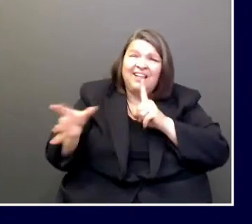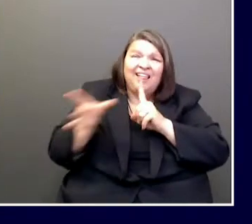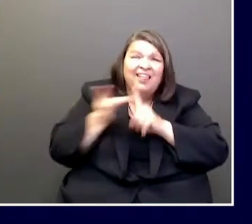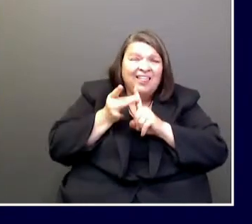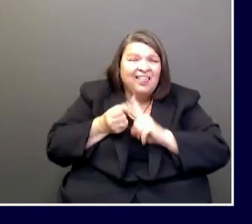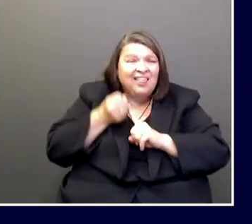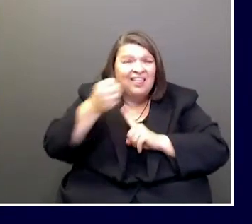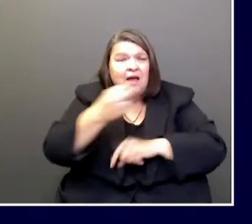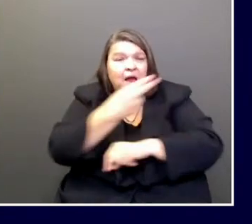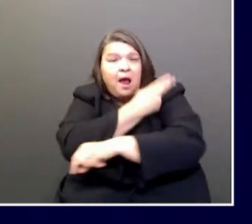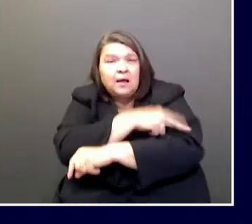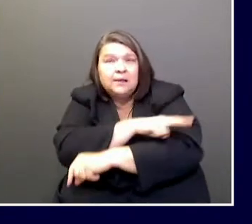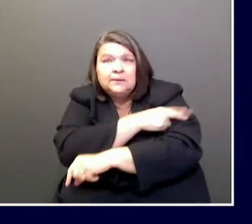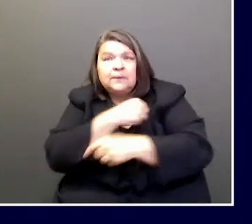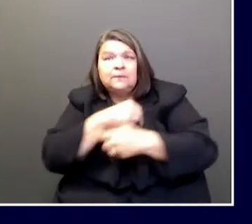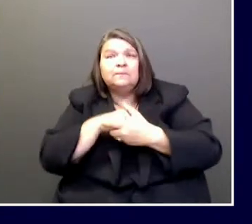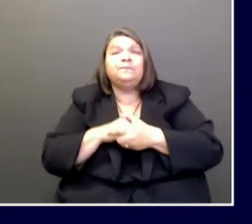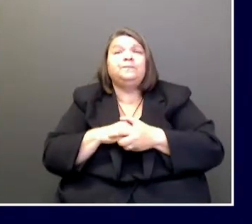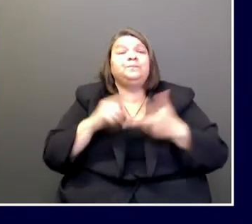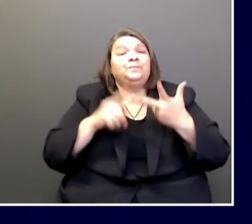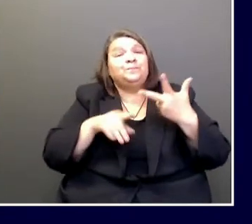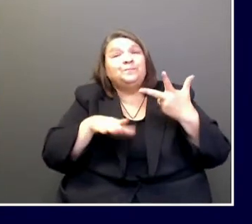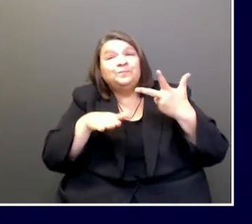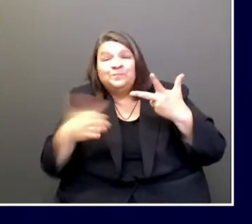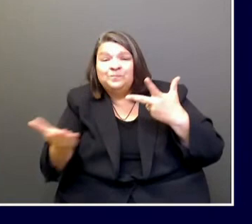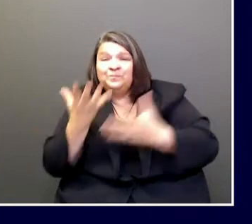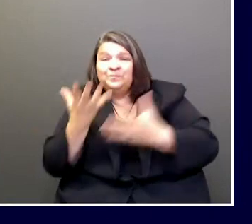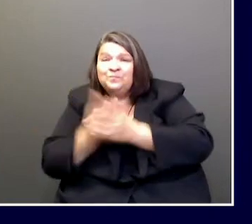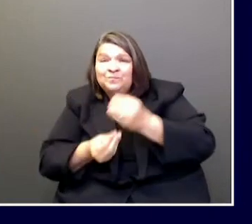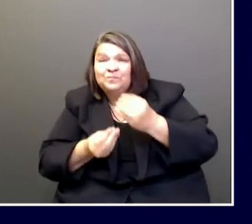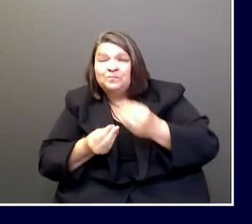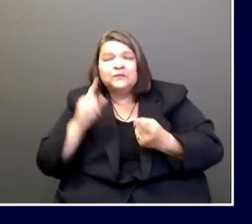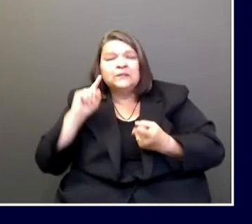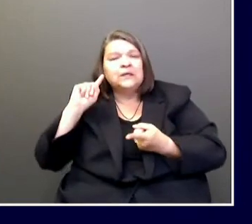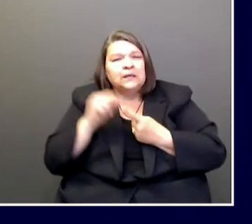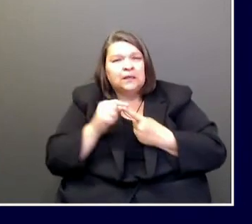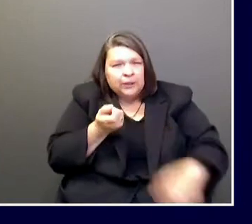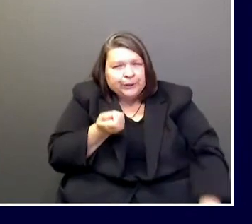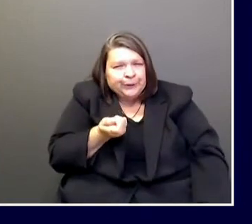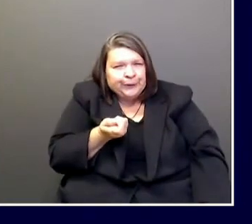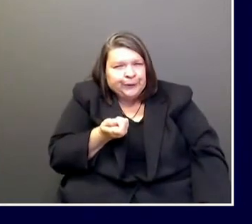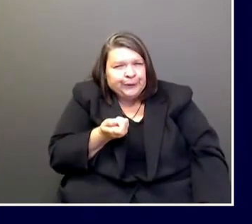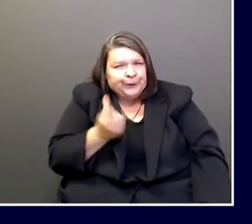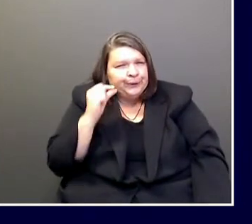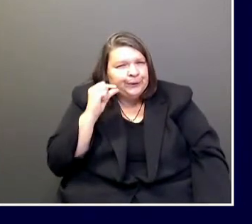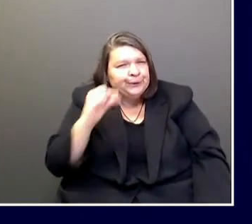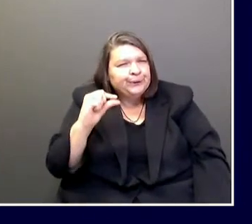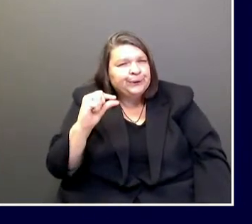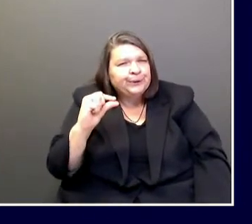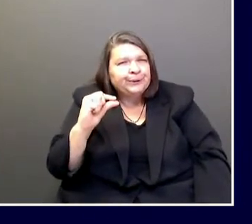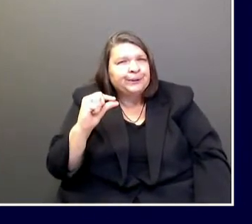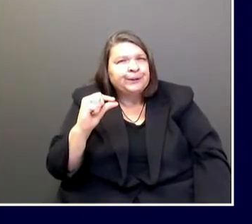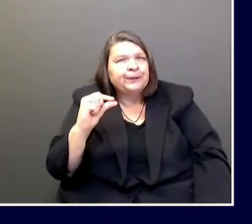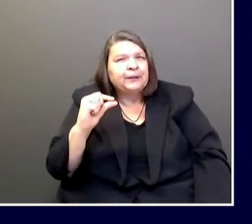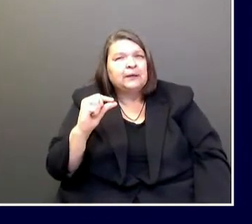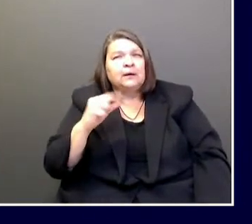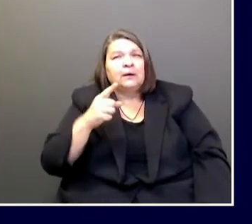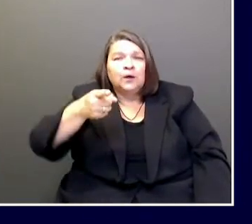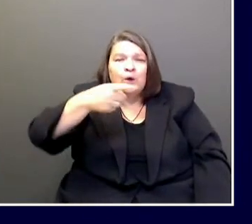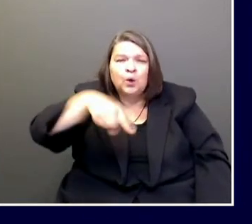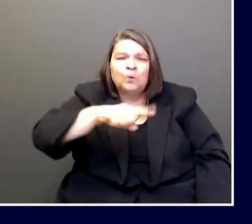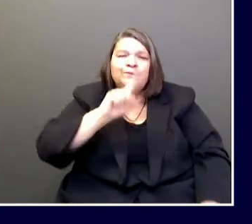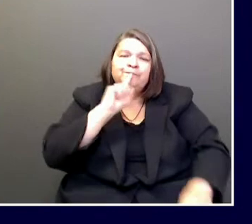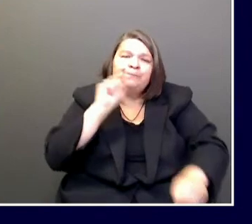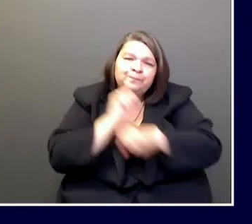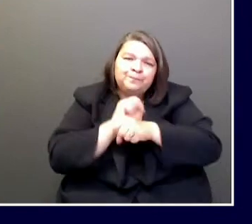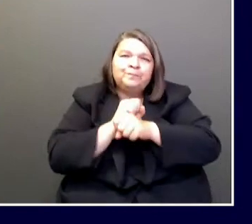changed significantly. Even today's news or yesterday's recommendation around why those folks should wear masks is